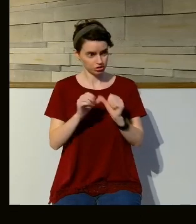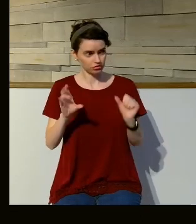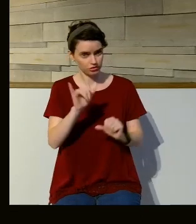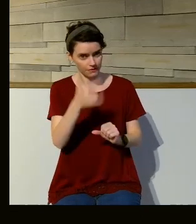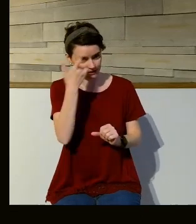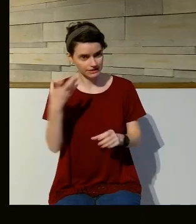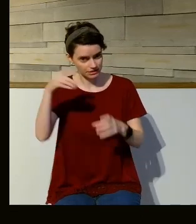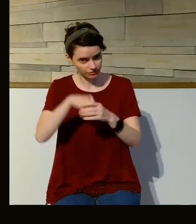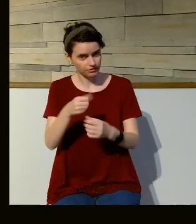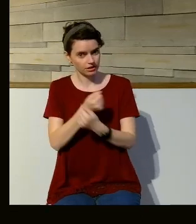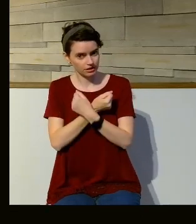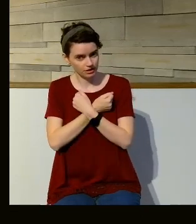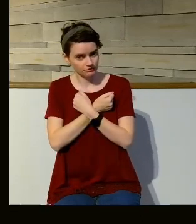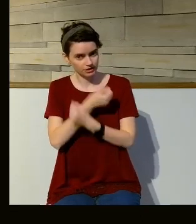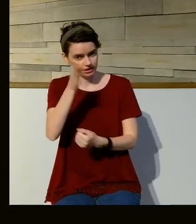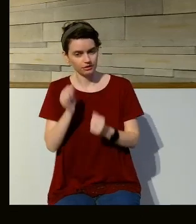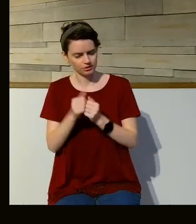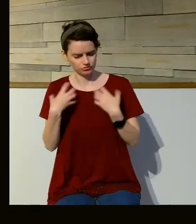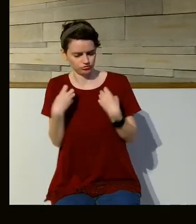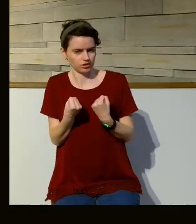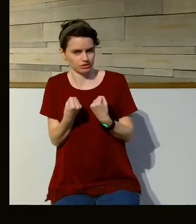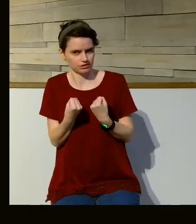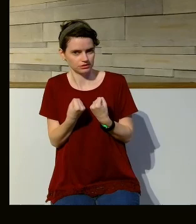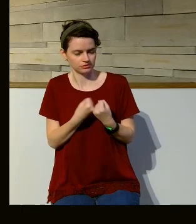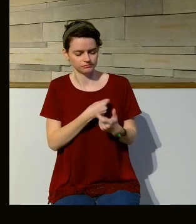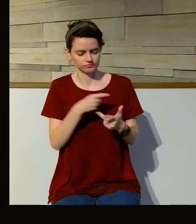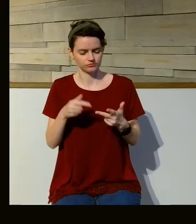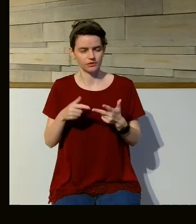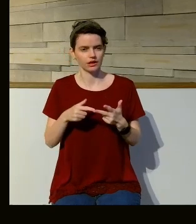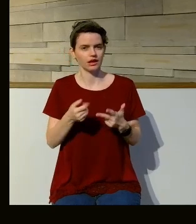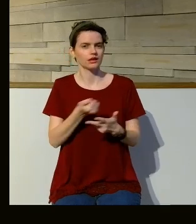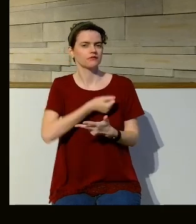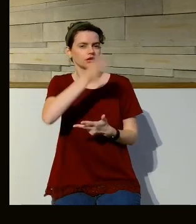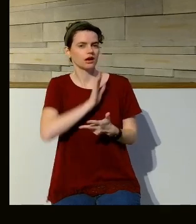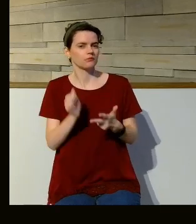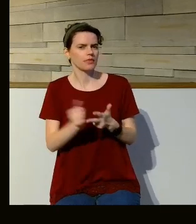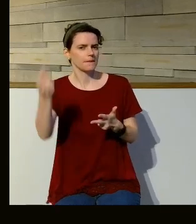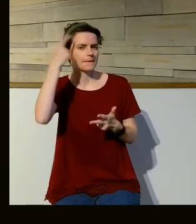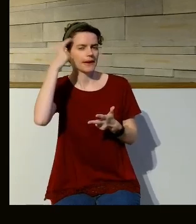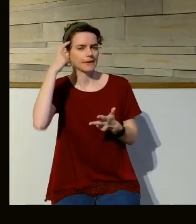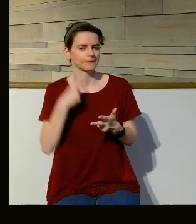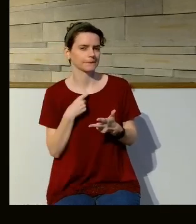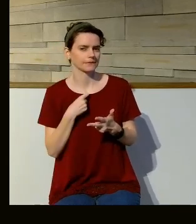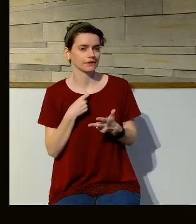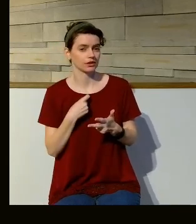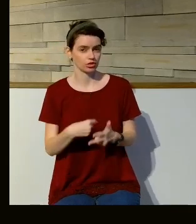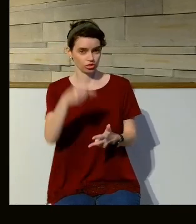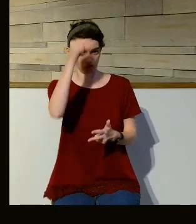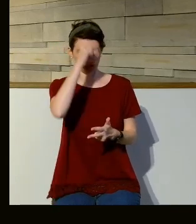because this is in part loving God with your strength. But then there's loving God with the mind. In the